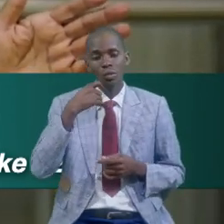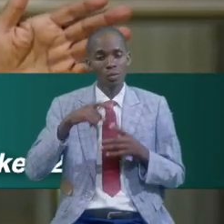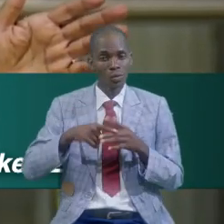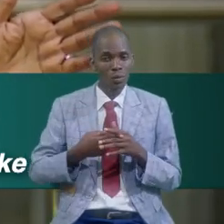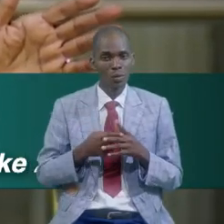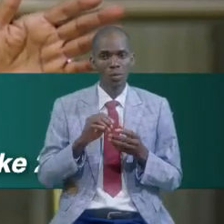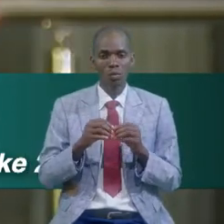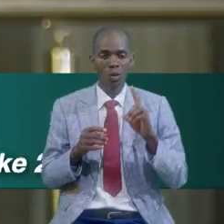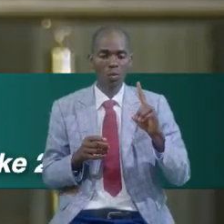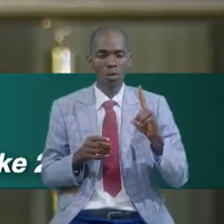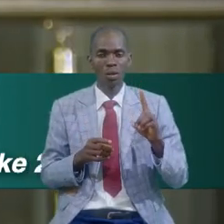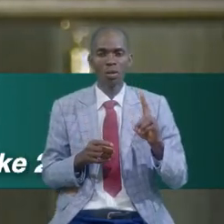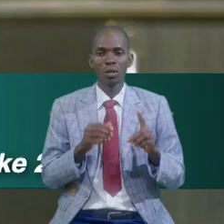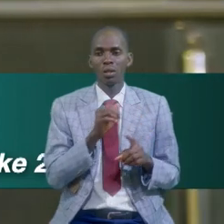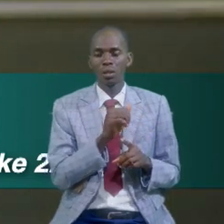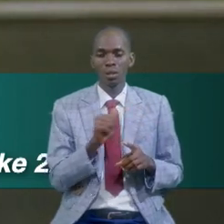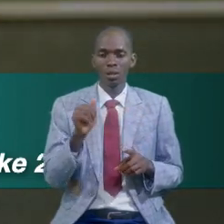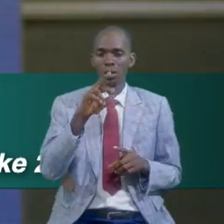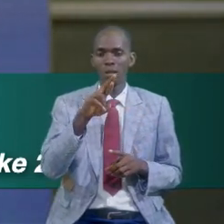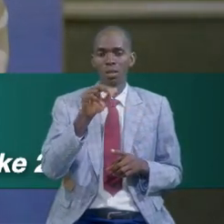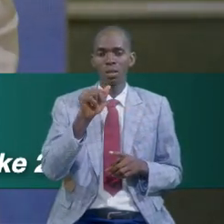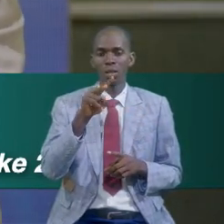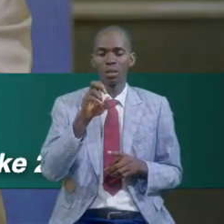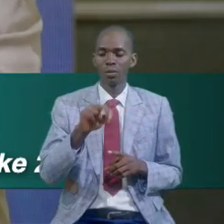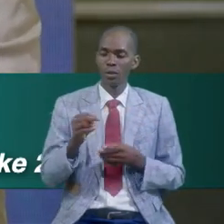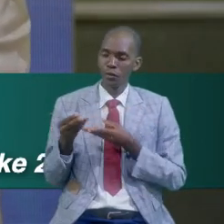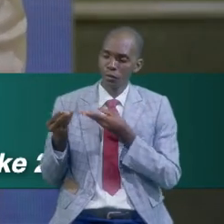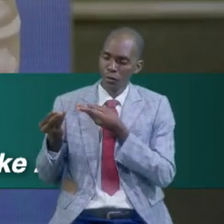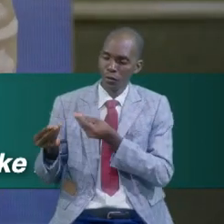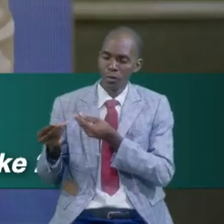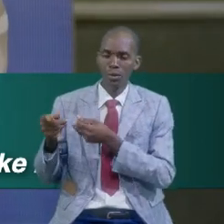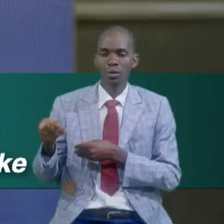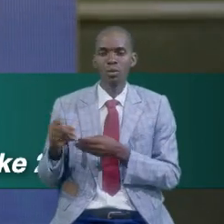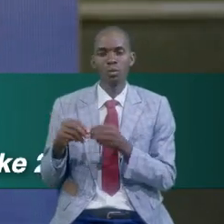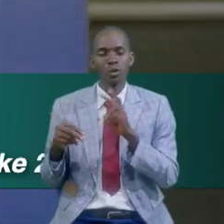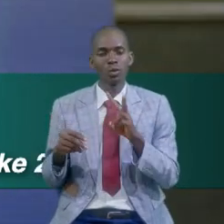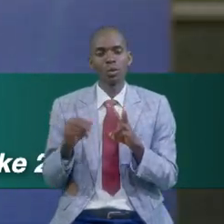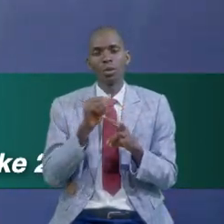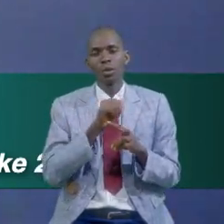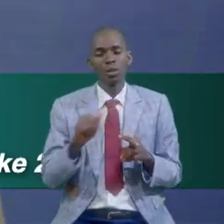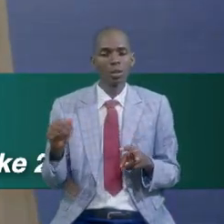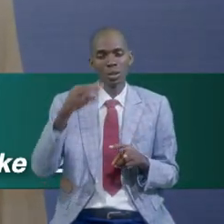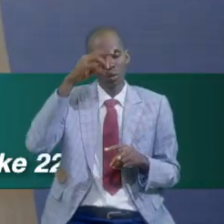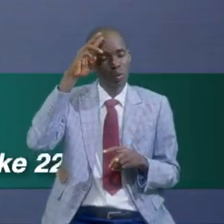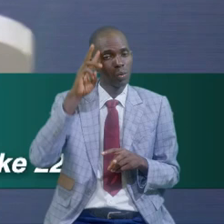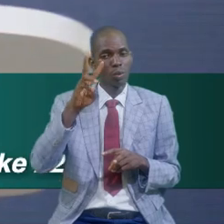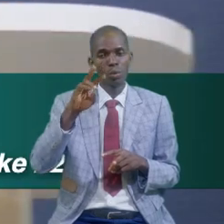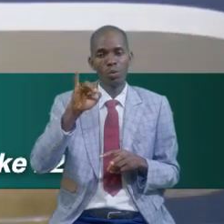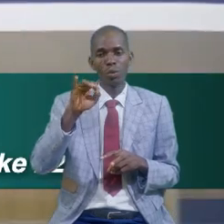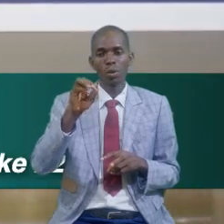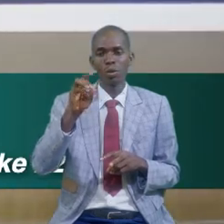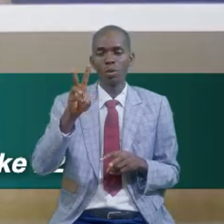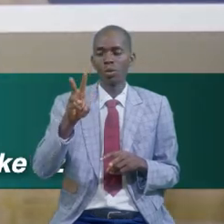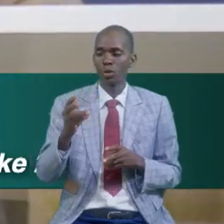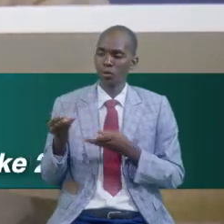fed him. Number two, a widow fed him. Number three, when he thought